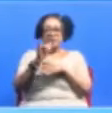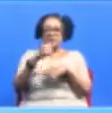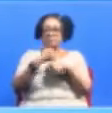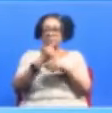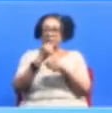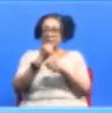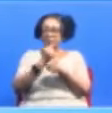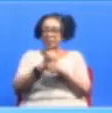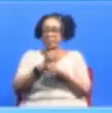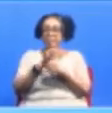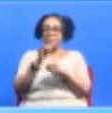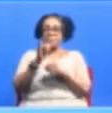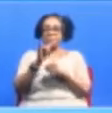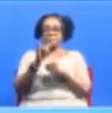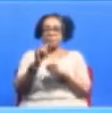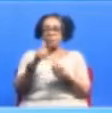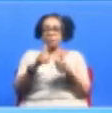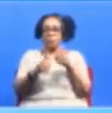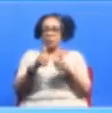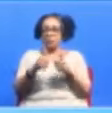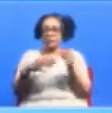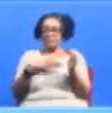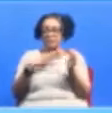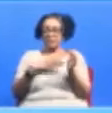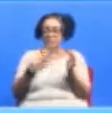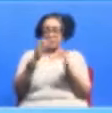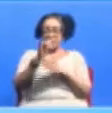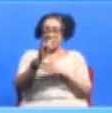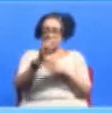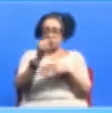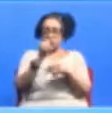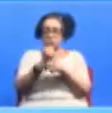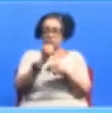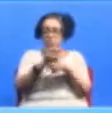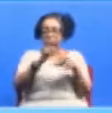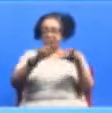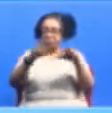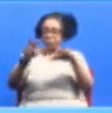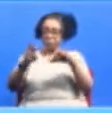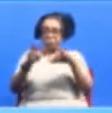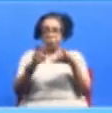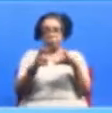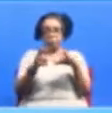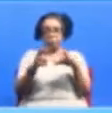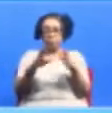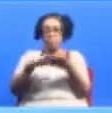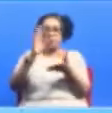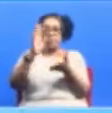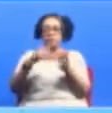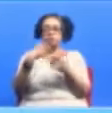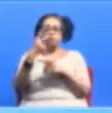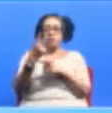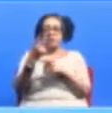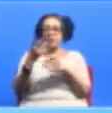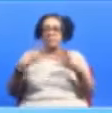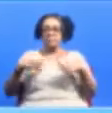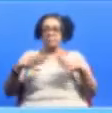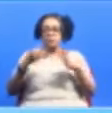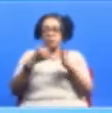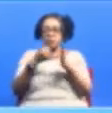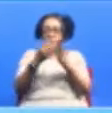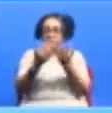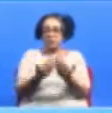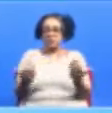doctors allegedly visited the village to conduct a study to establish the cause. More than 200 people, including children, have a